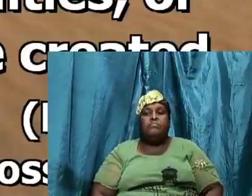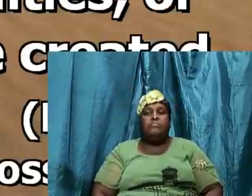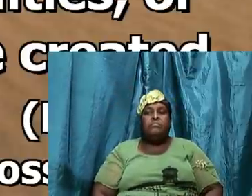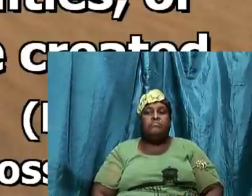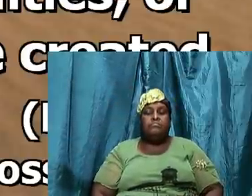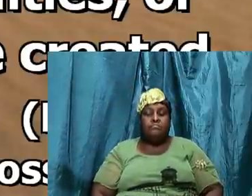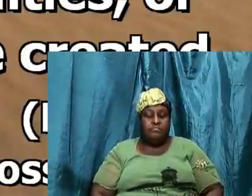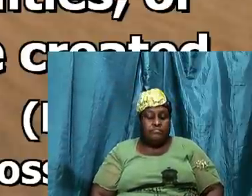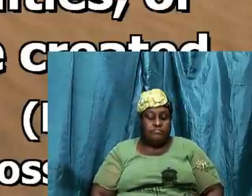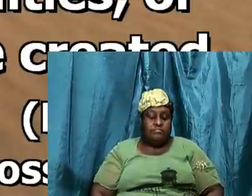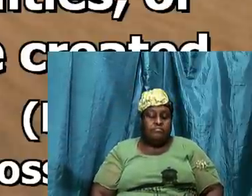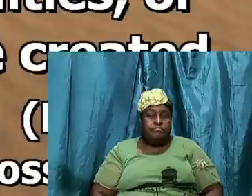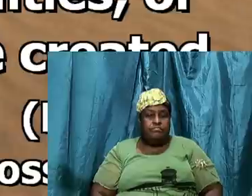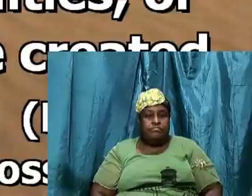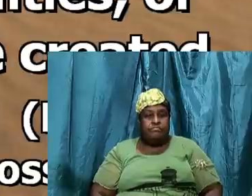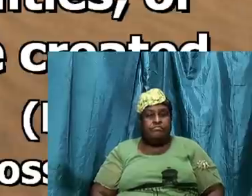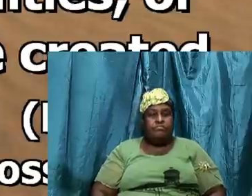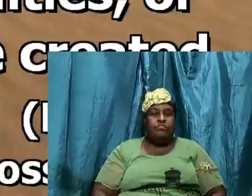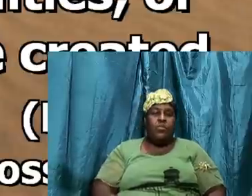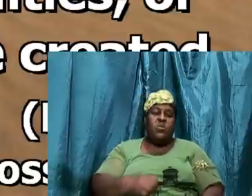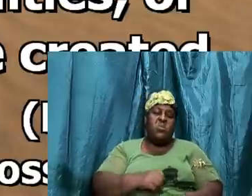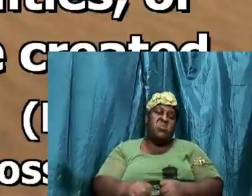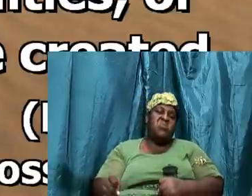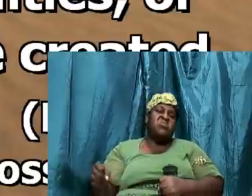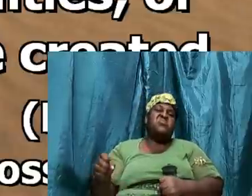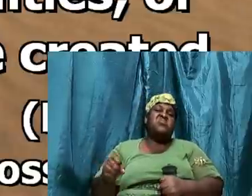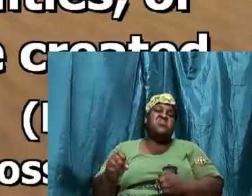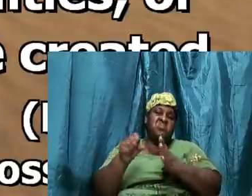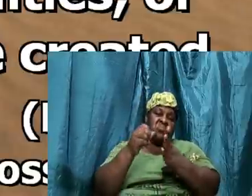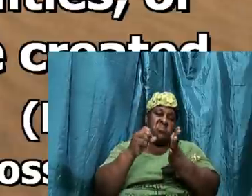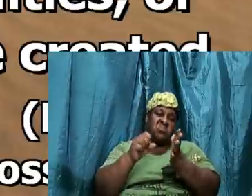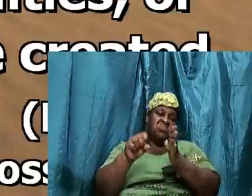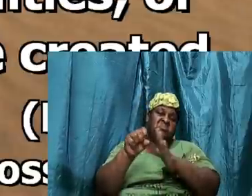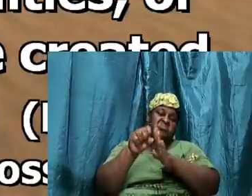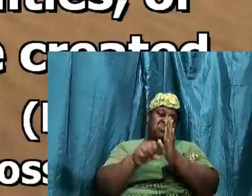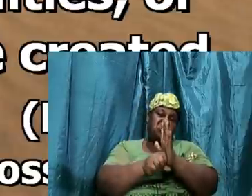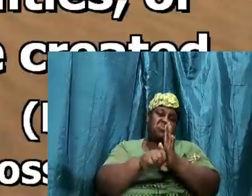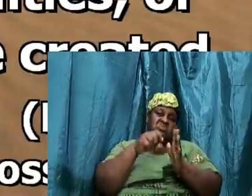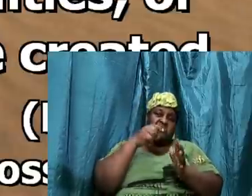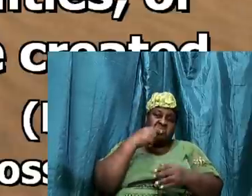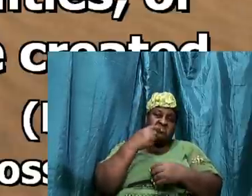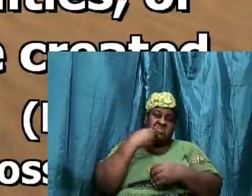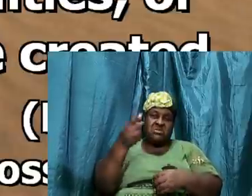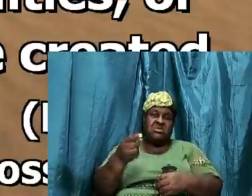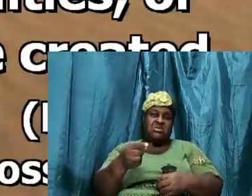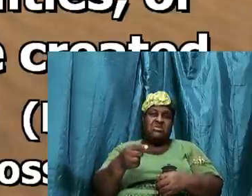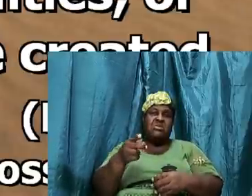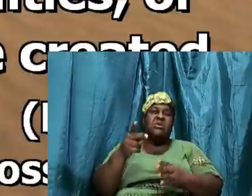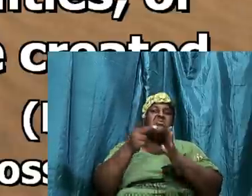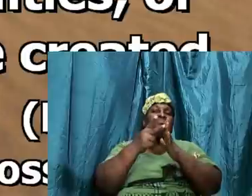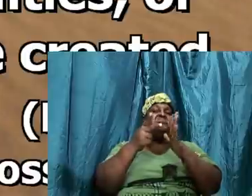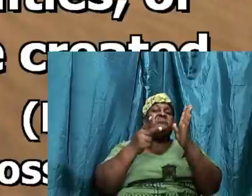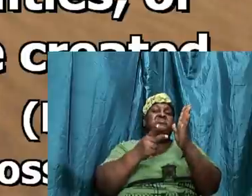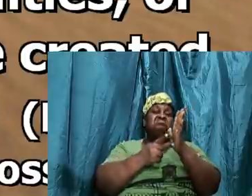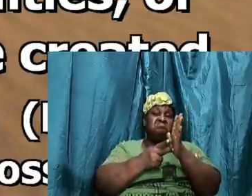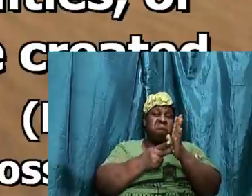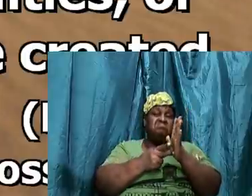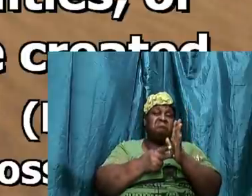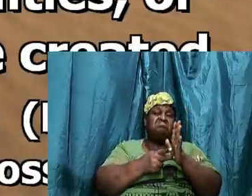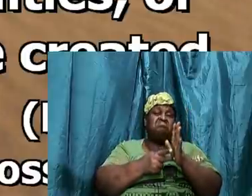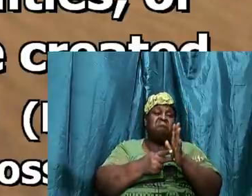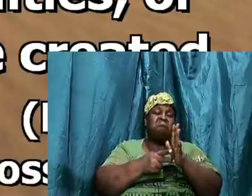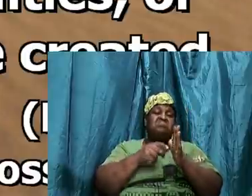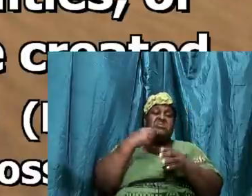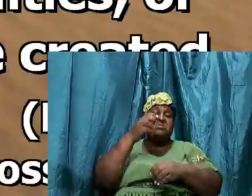for him. So the passage makes mention of principalities, it made mention of